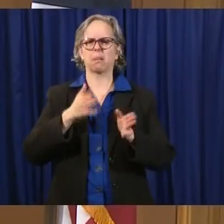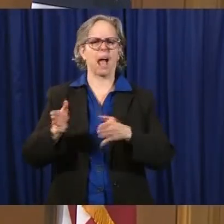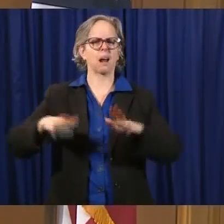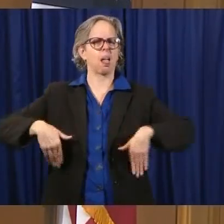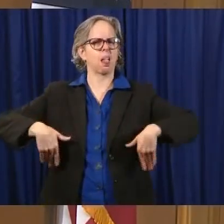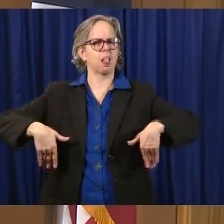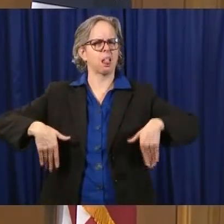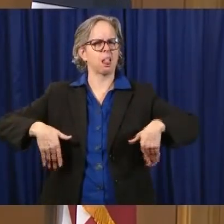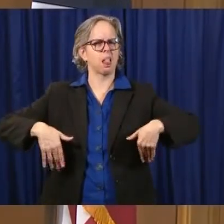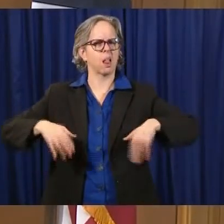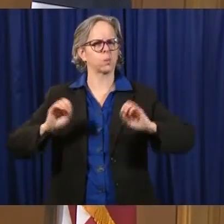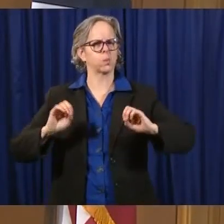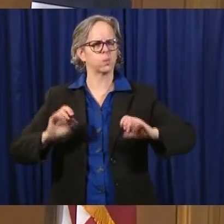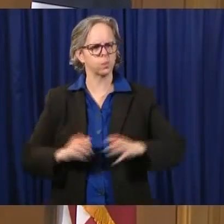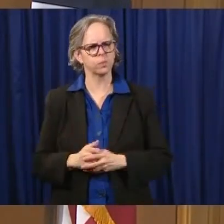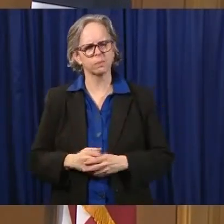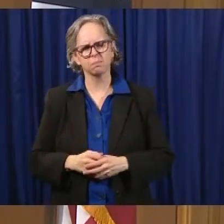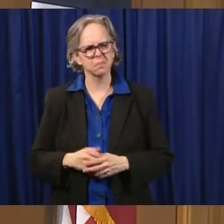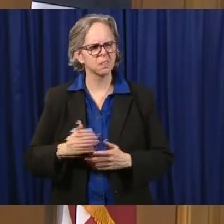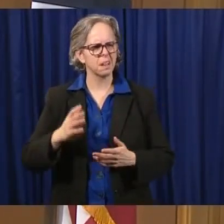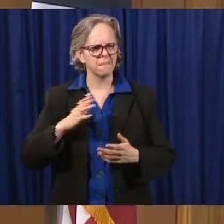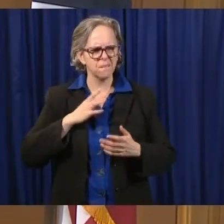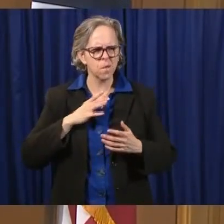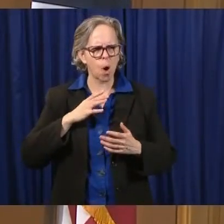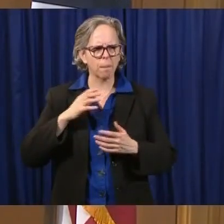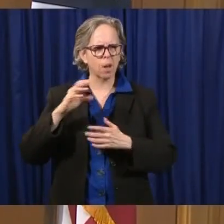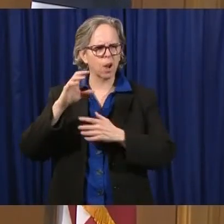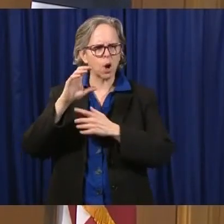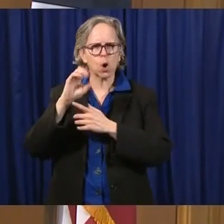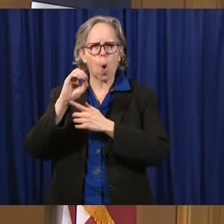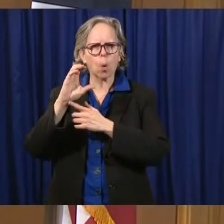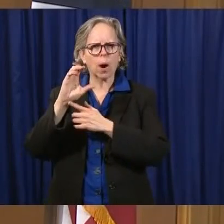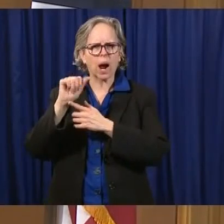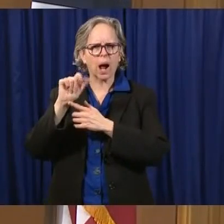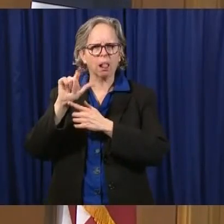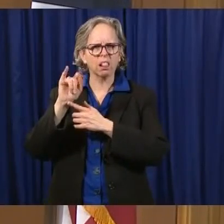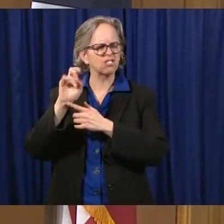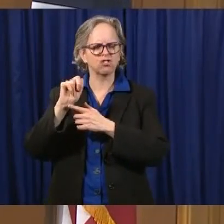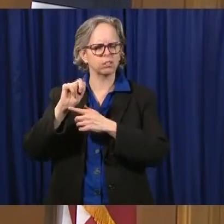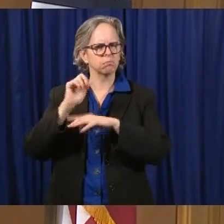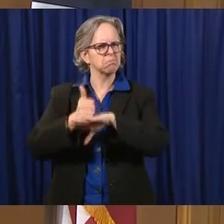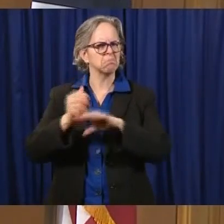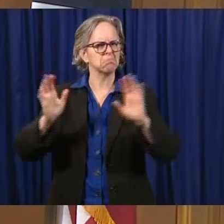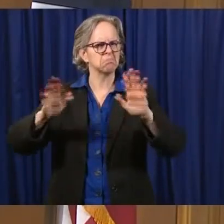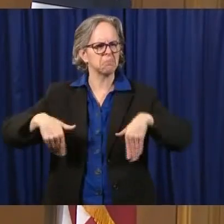any formal coalition, but you know,